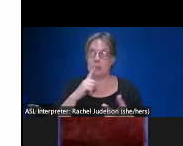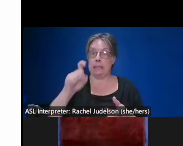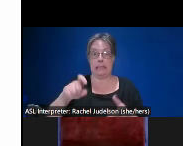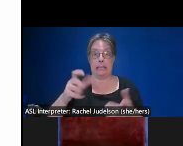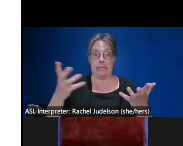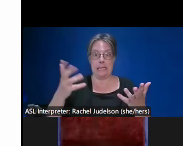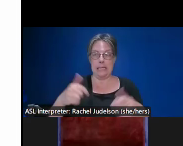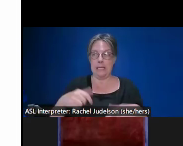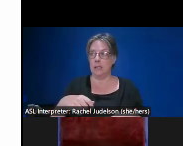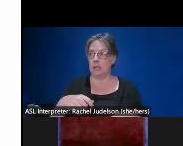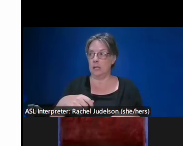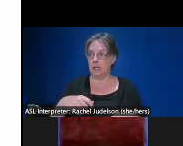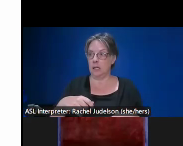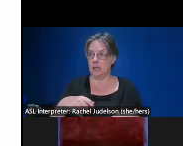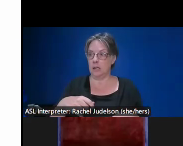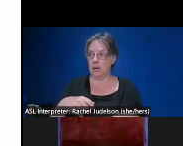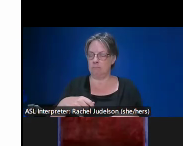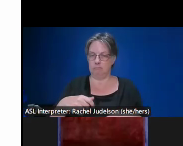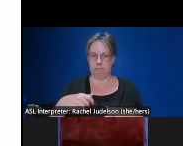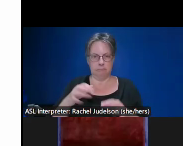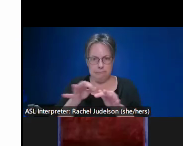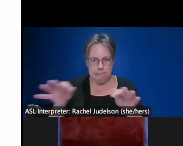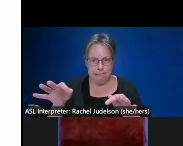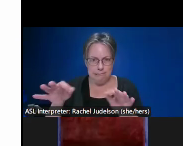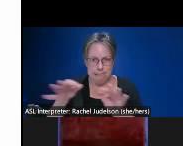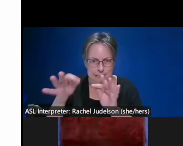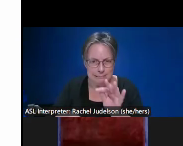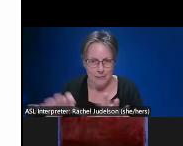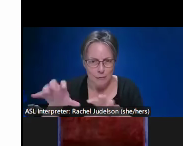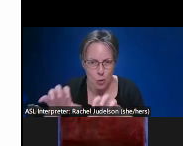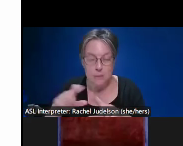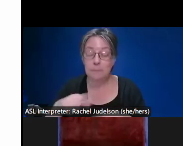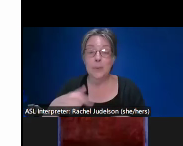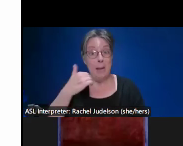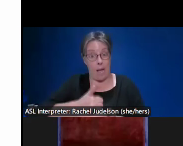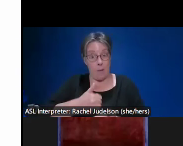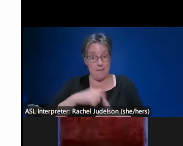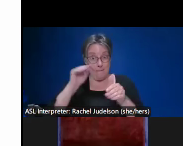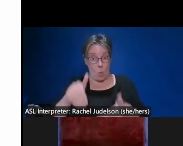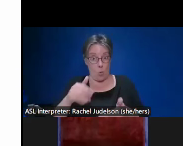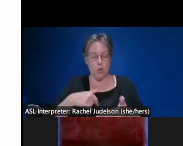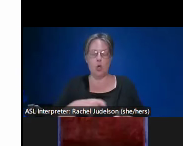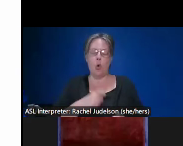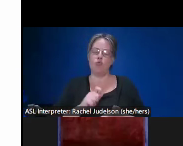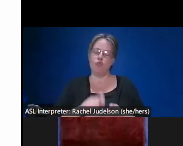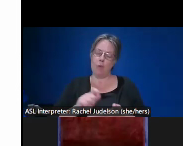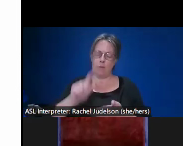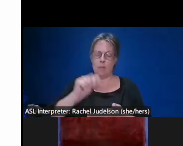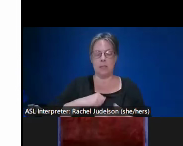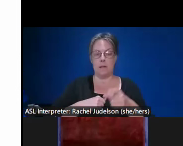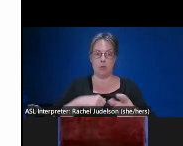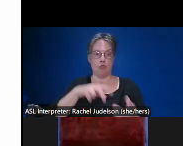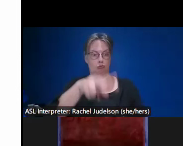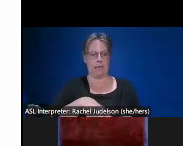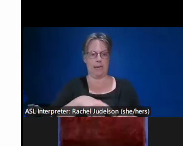making myself write 1 or 2 sentences of summary helps me to focus and make sure that I understand the abstract. And